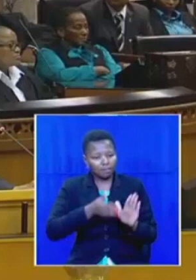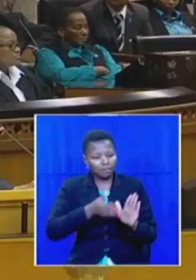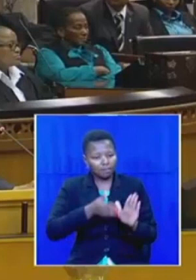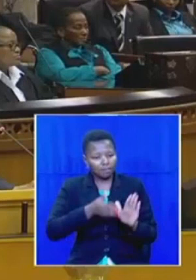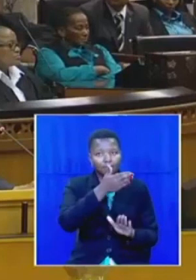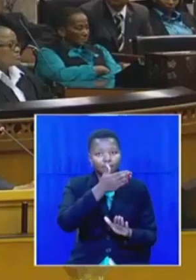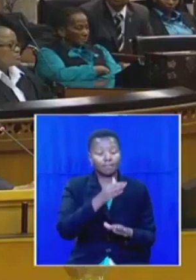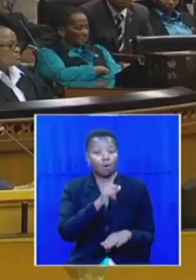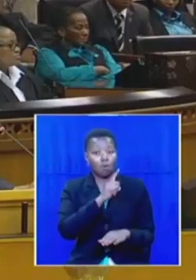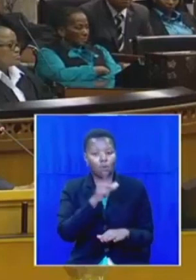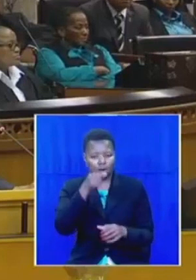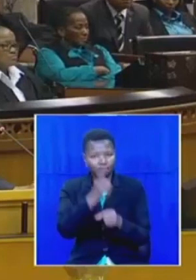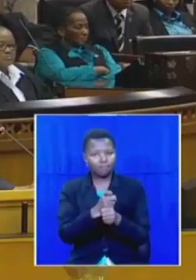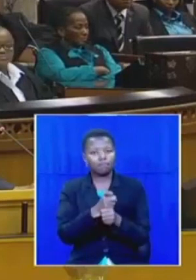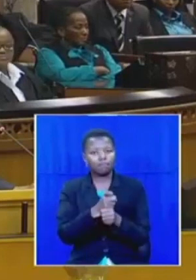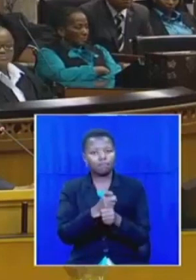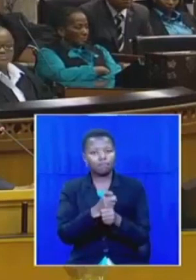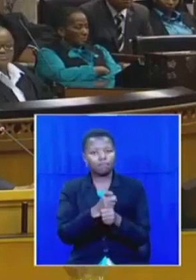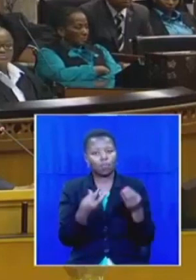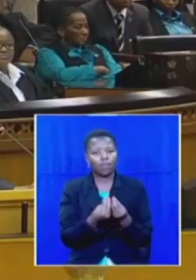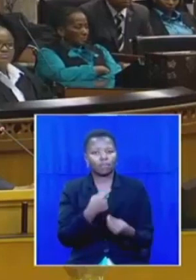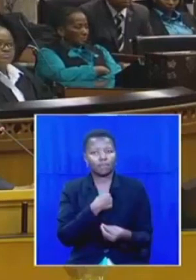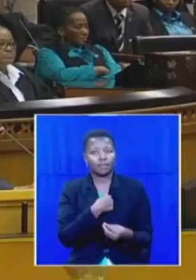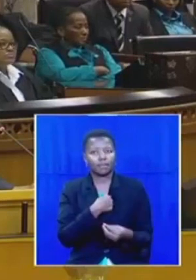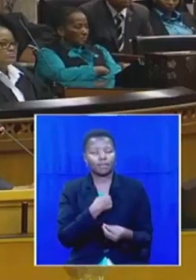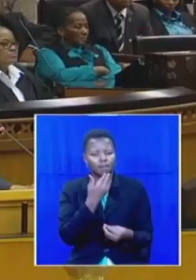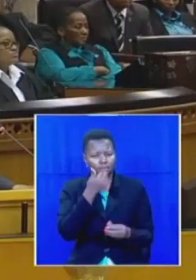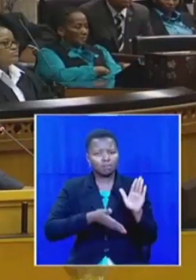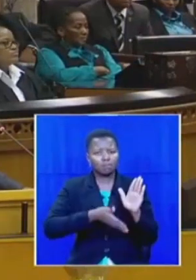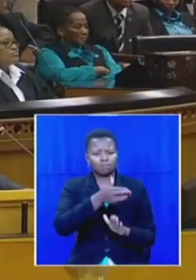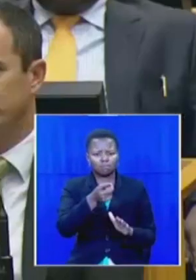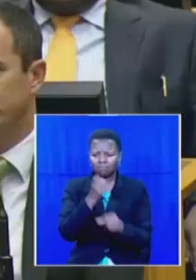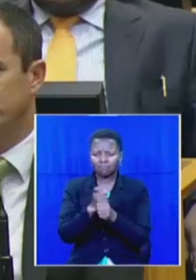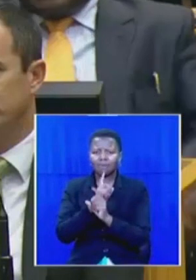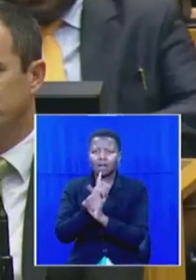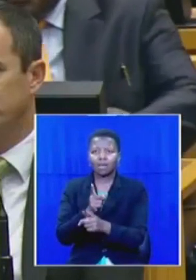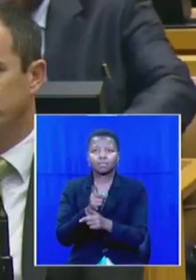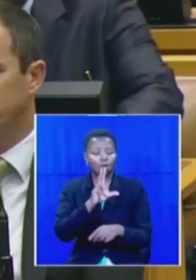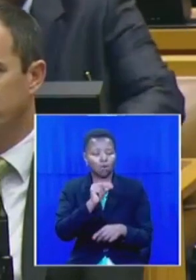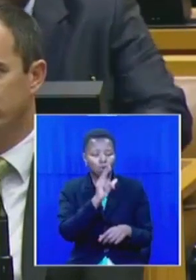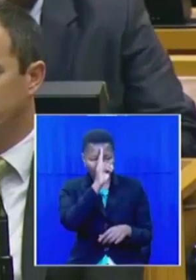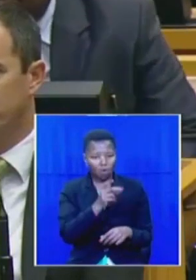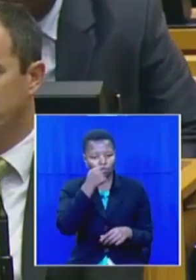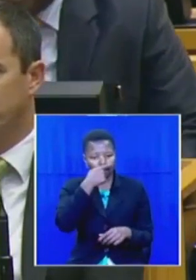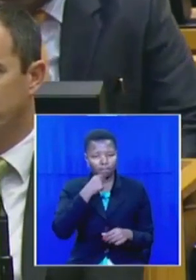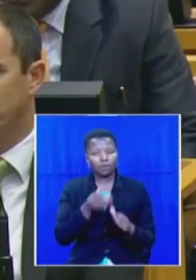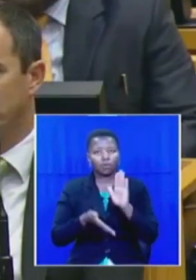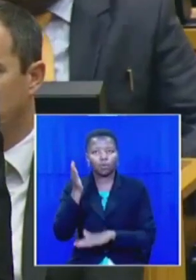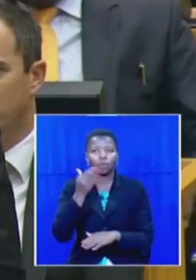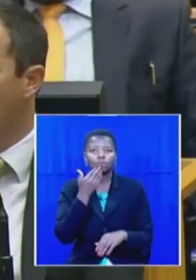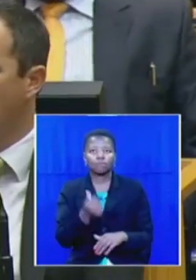chamber because you refuse to cooperate. He's not answering the question. Honorable Maimane, please leave the